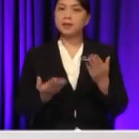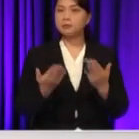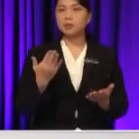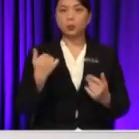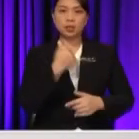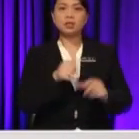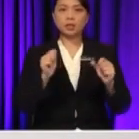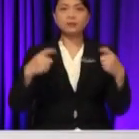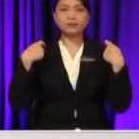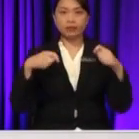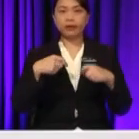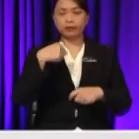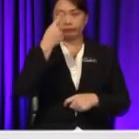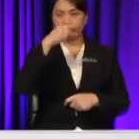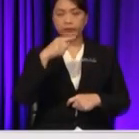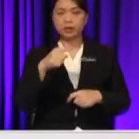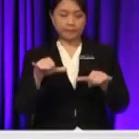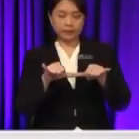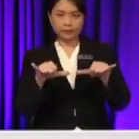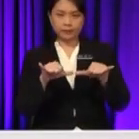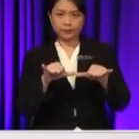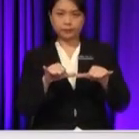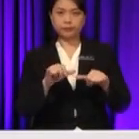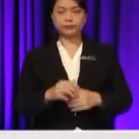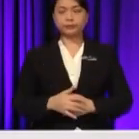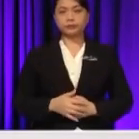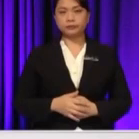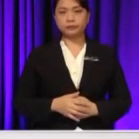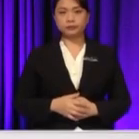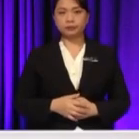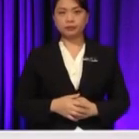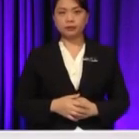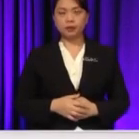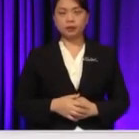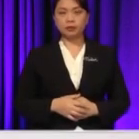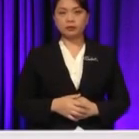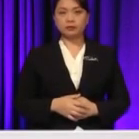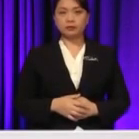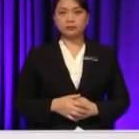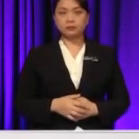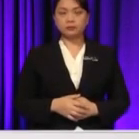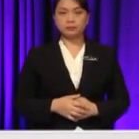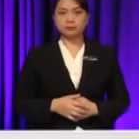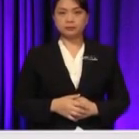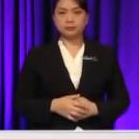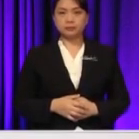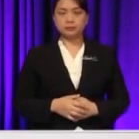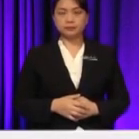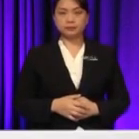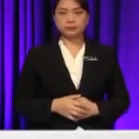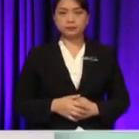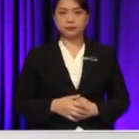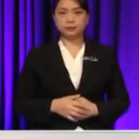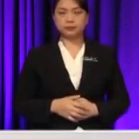try for the measurement whether it fits us or not. Right. Okay. All right. Thank you, Irfan. That's a good idea. Okay, what about we go to the next